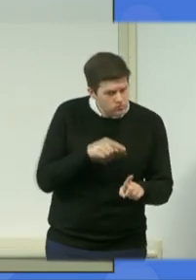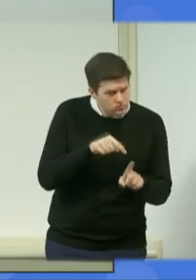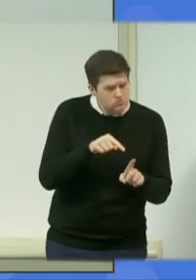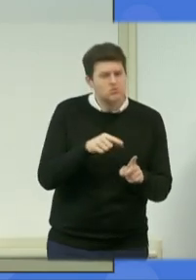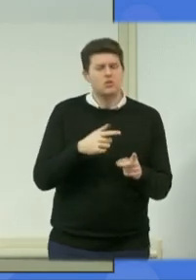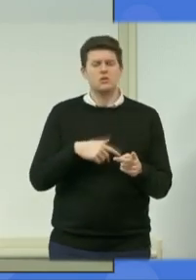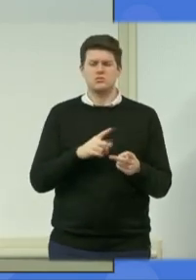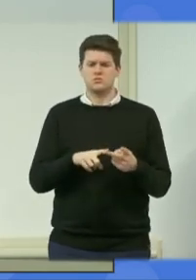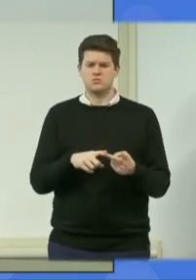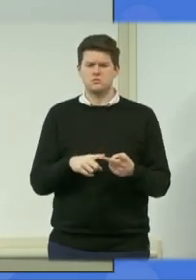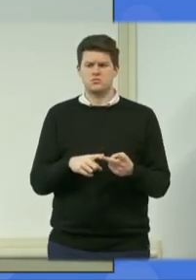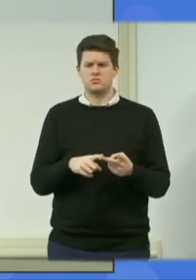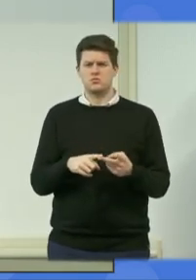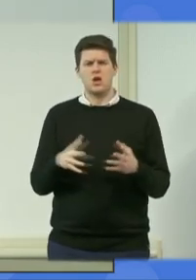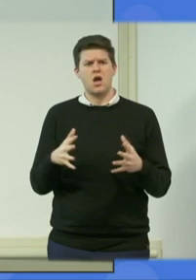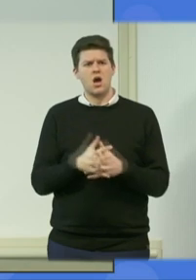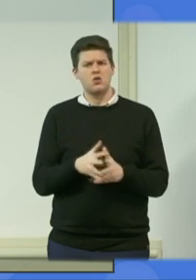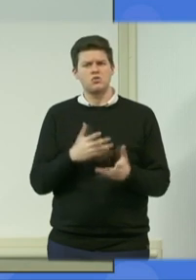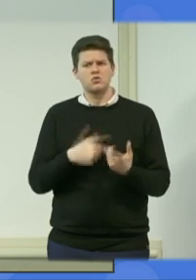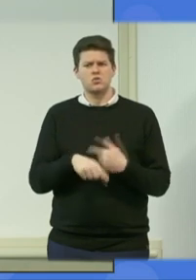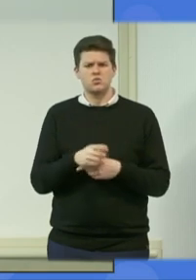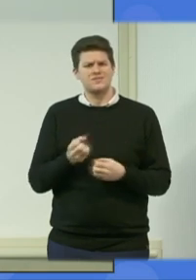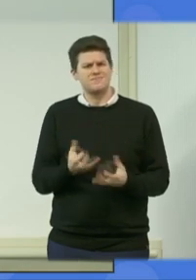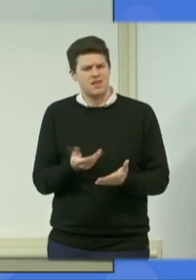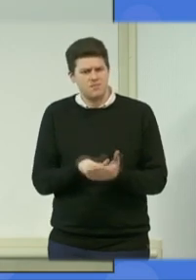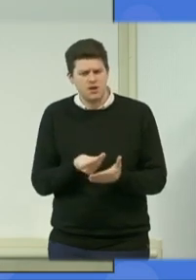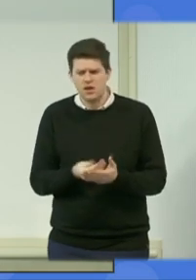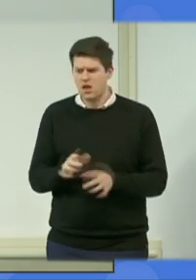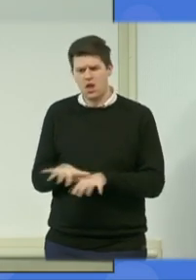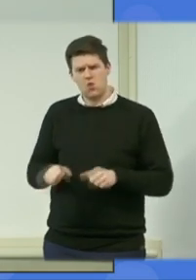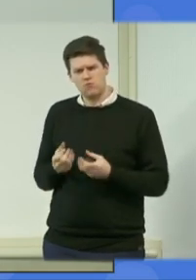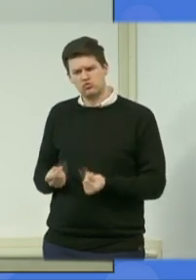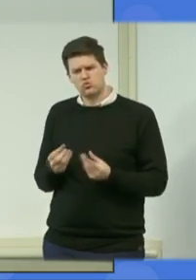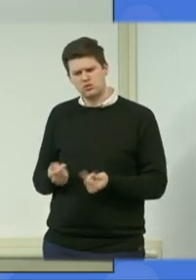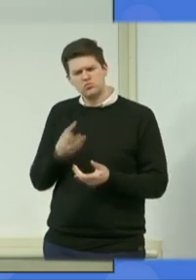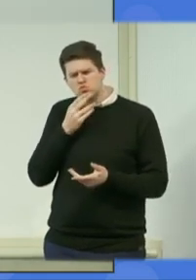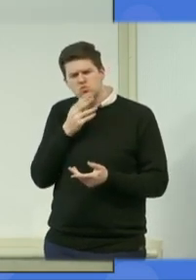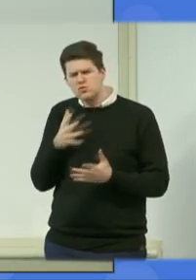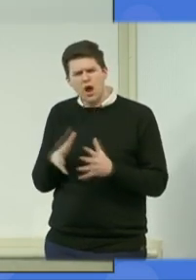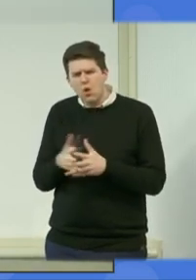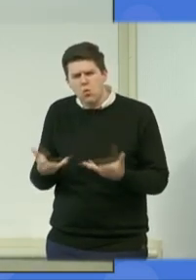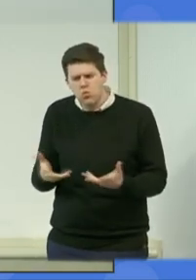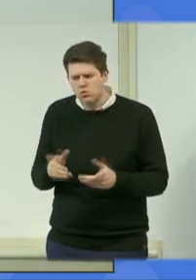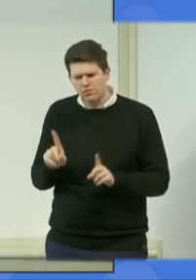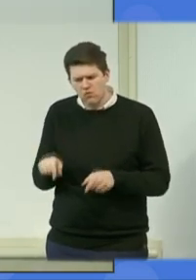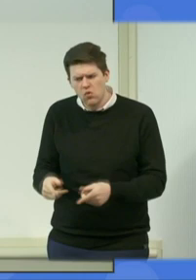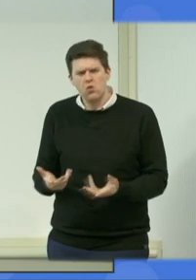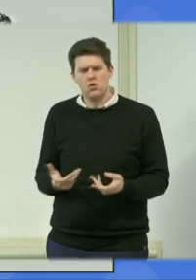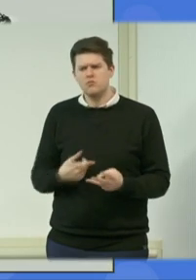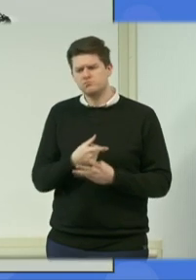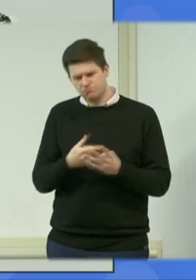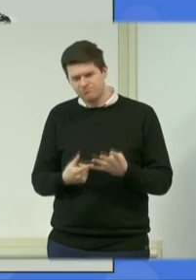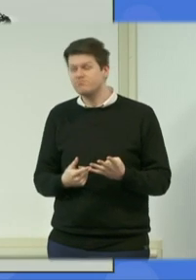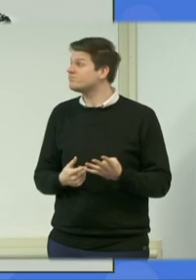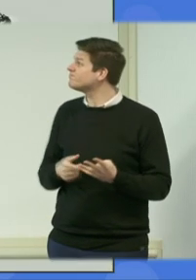scarce resource, our people, our money, our buildings to those priorities. And in broad terms, what you can see at the top of the slide there